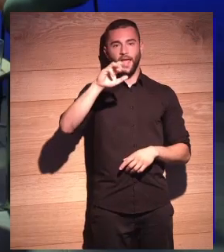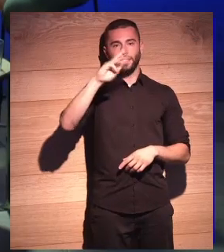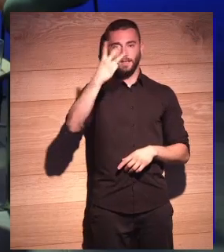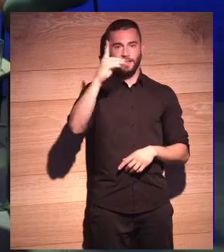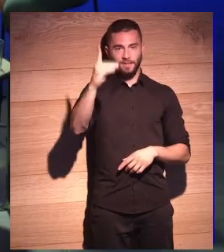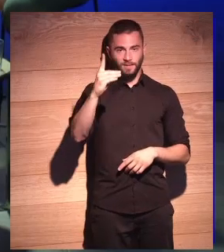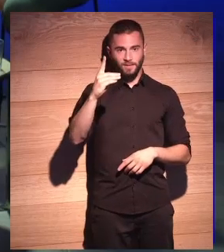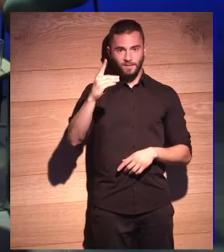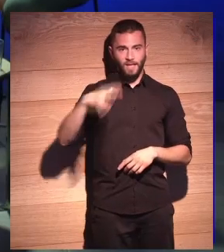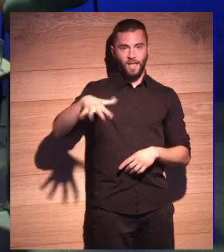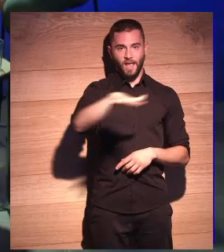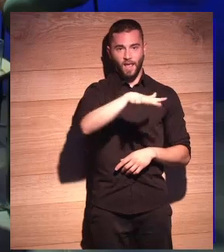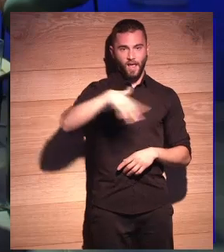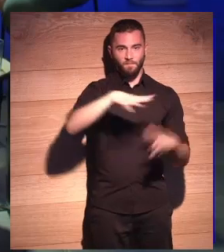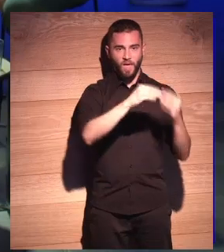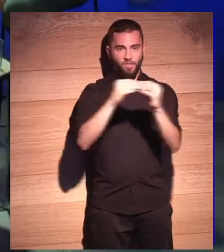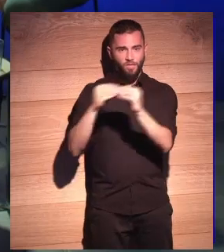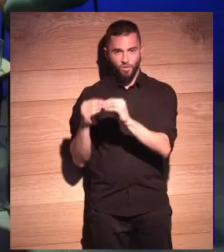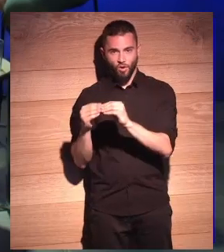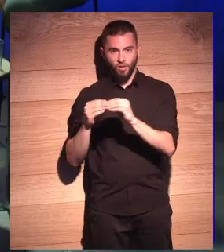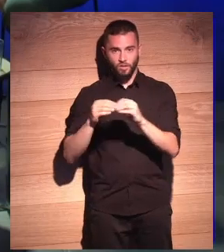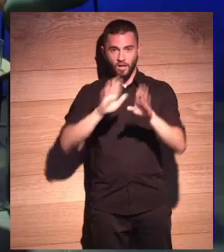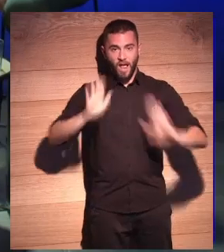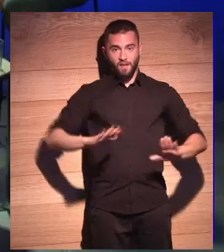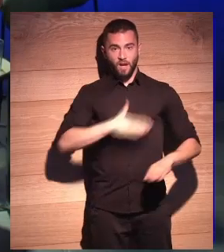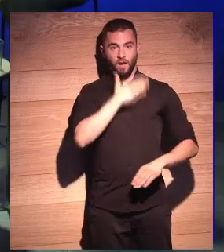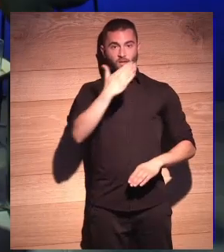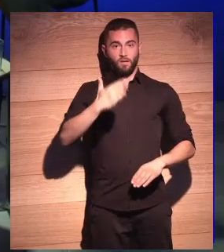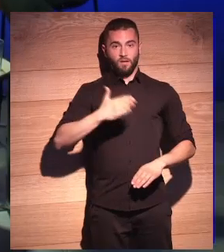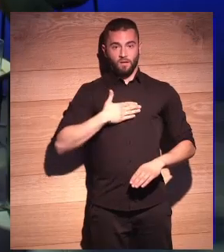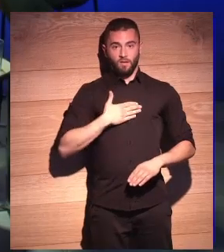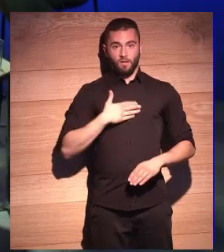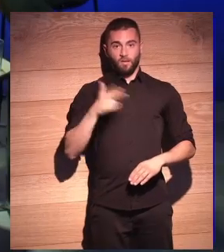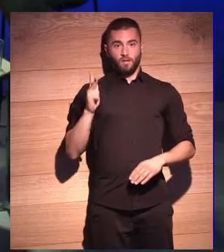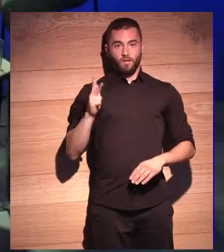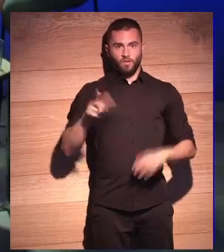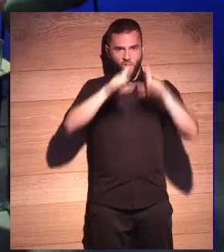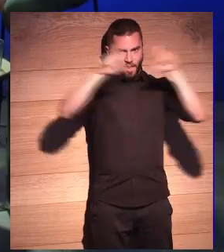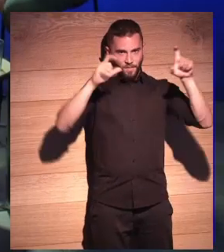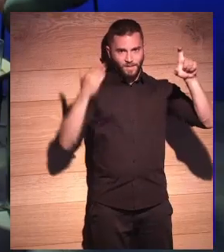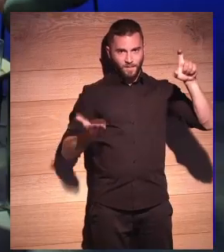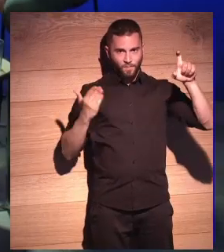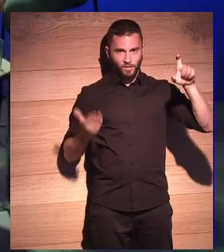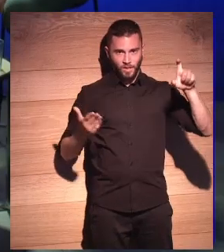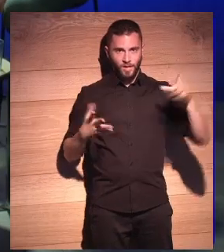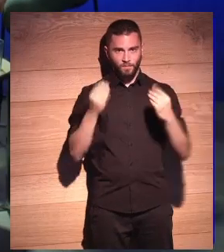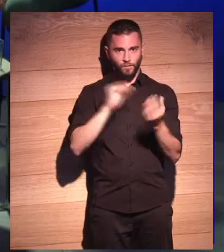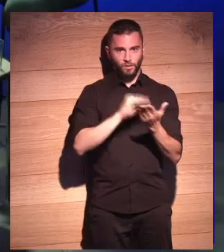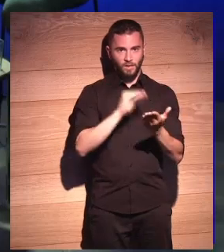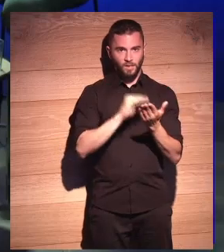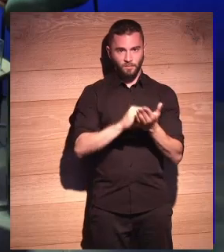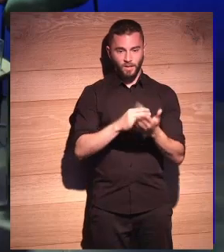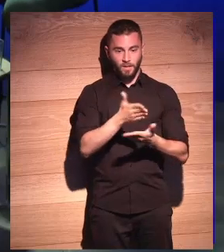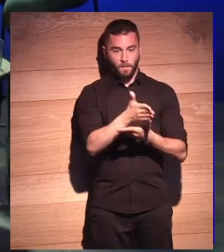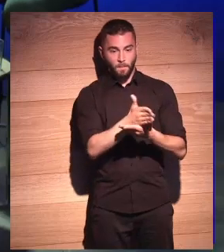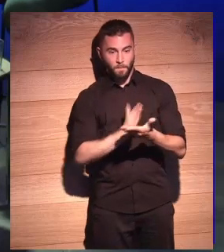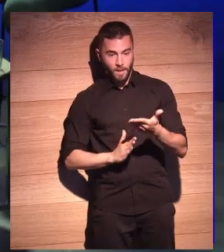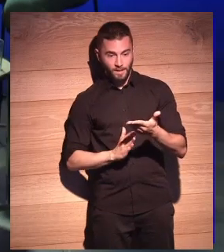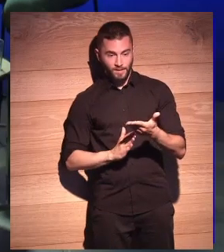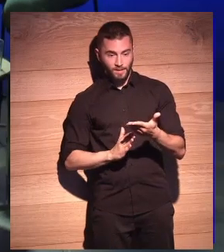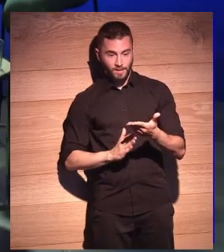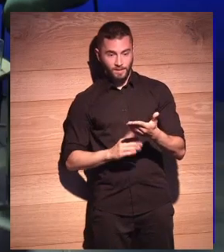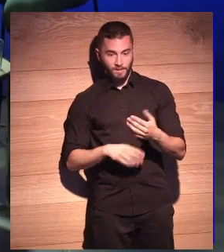3D painting, space composition, that are patented by big companies that quite often keep part